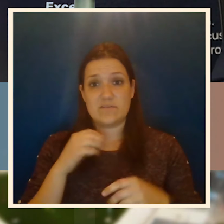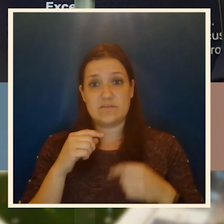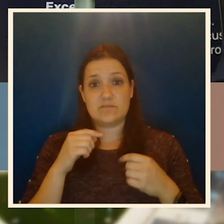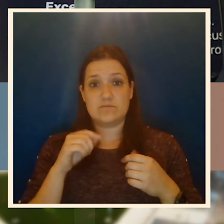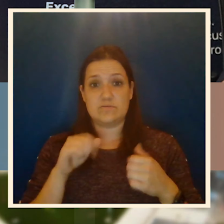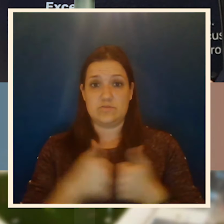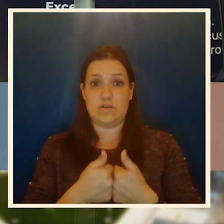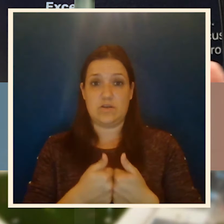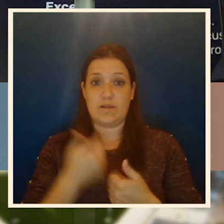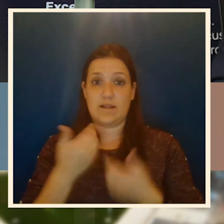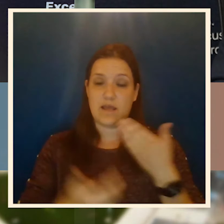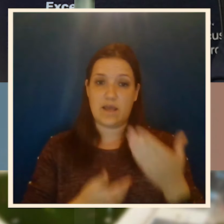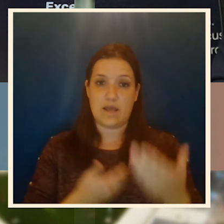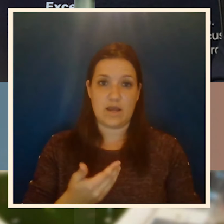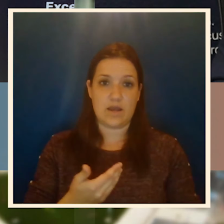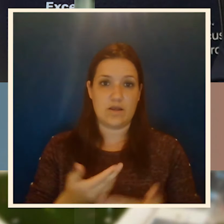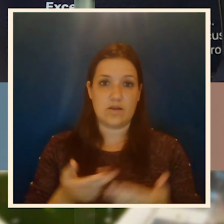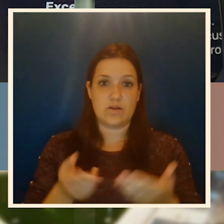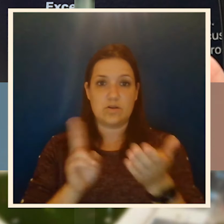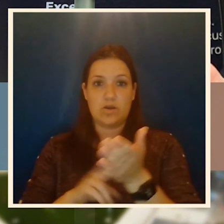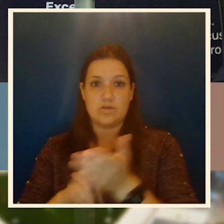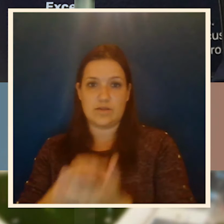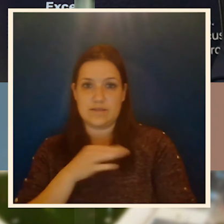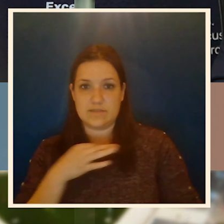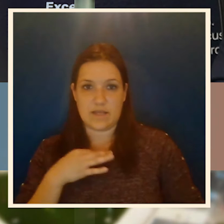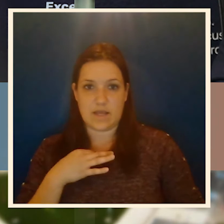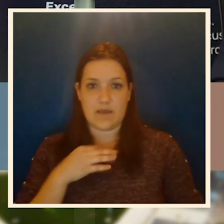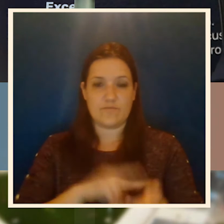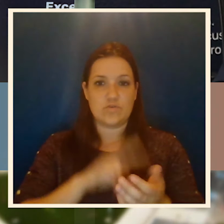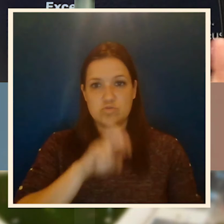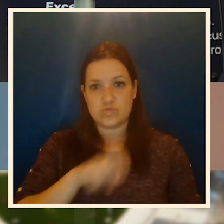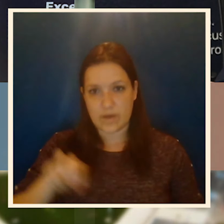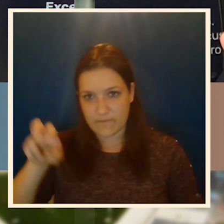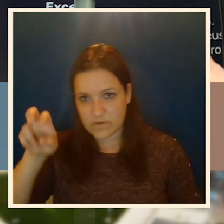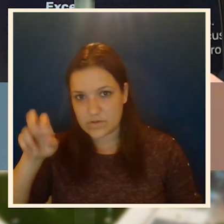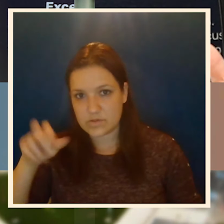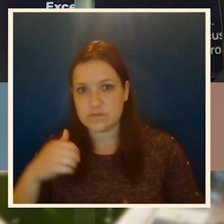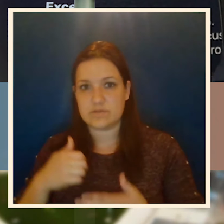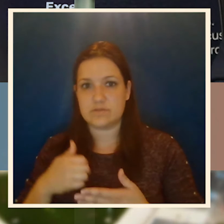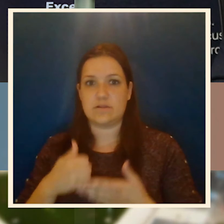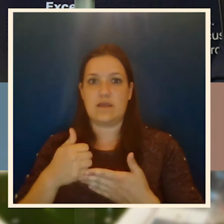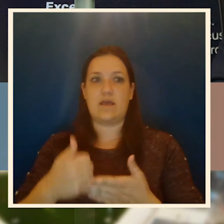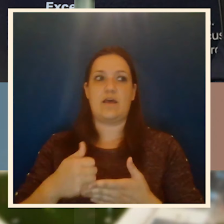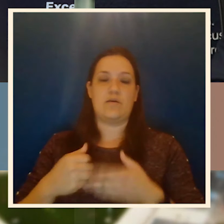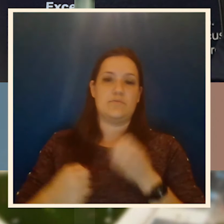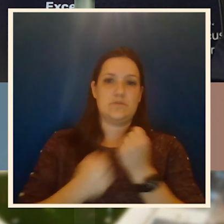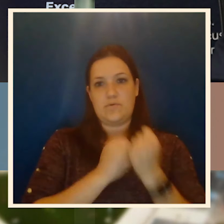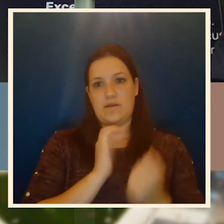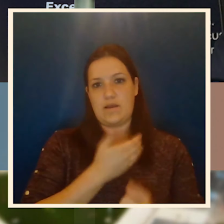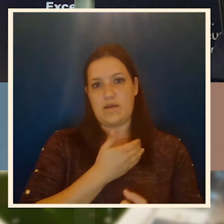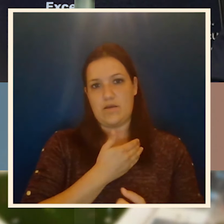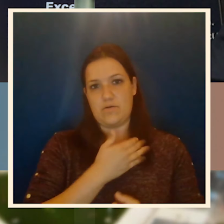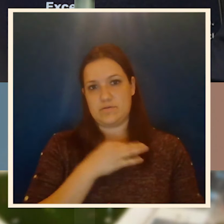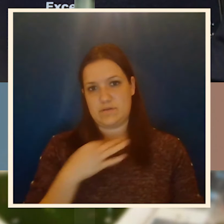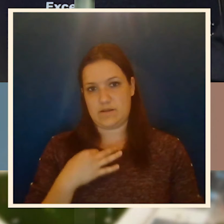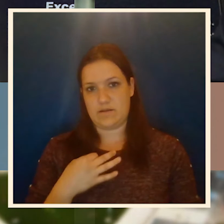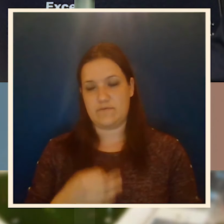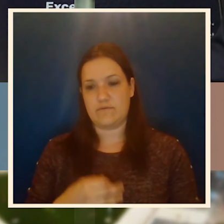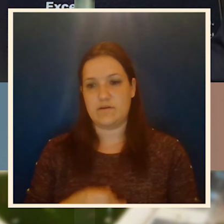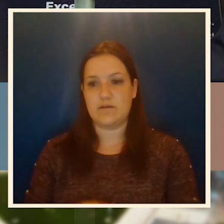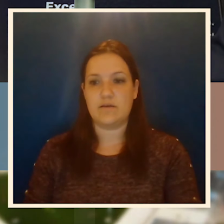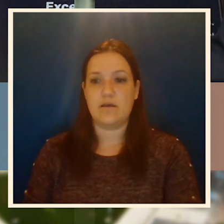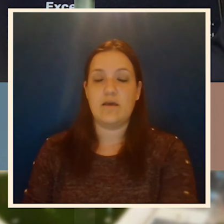had to hire contract staff, nurse travelers, to help complement our employed staff. But